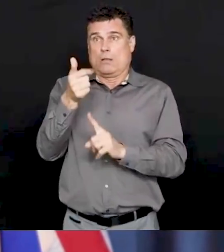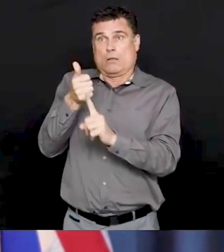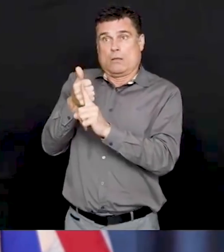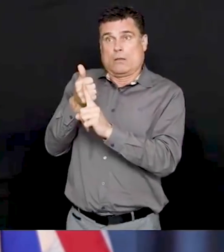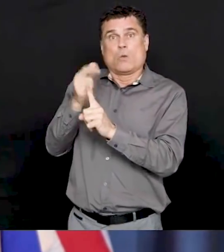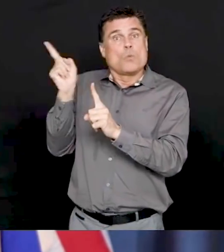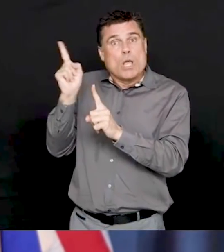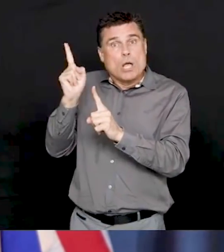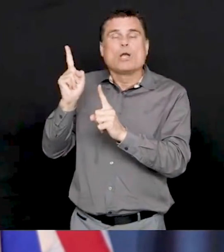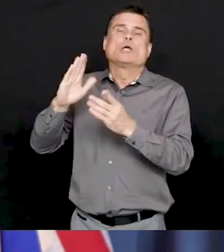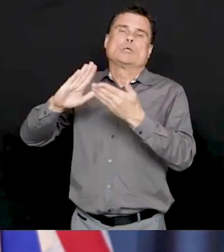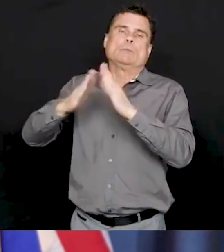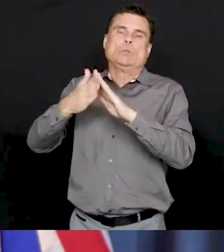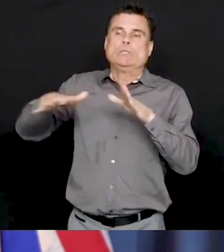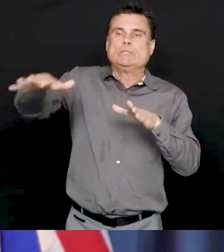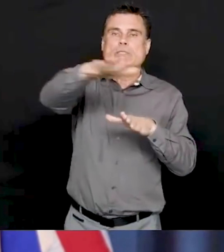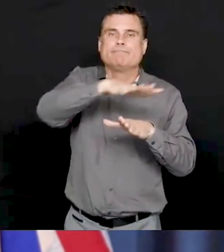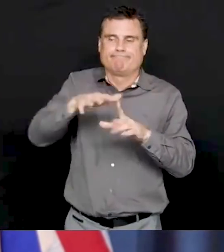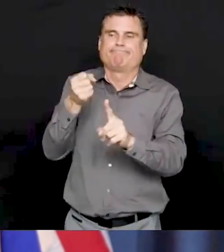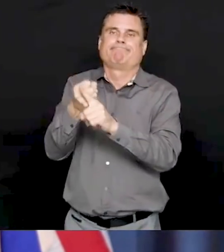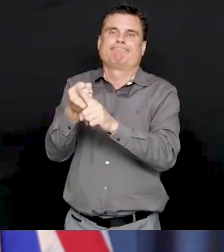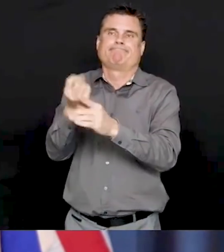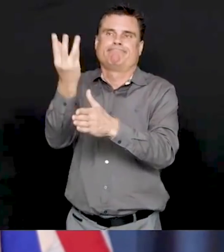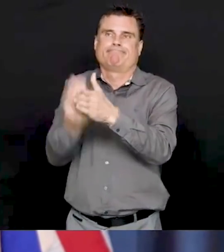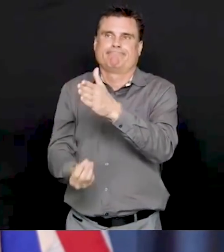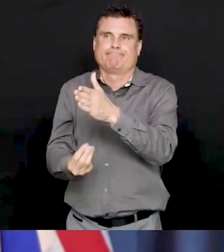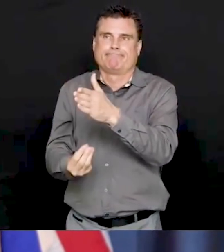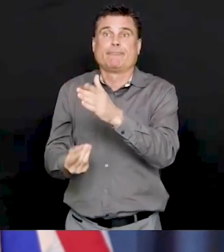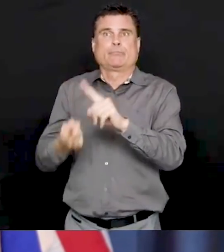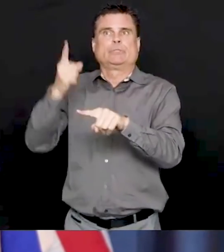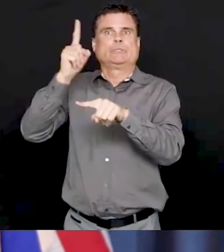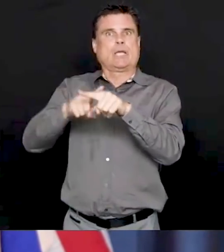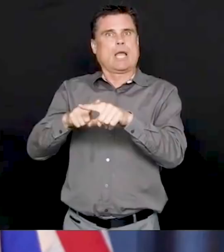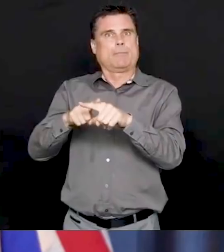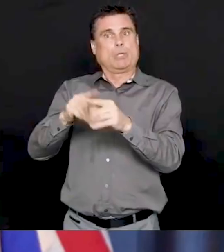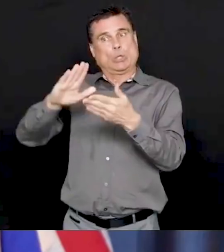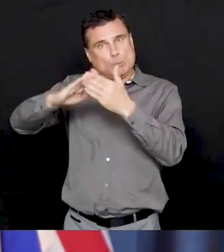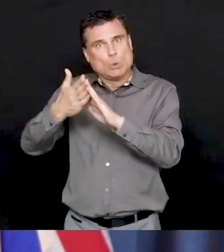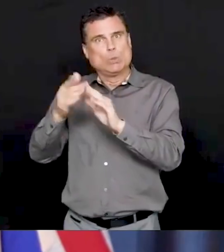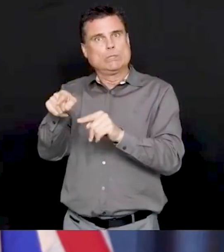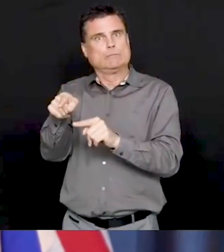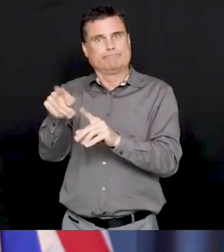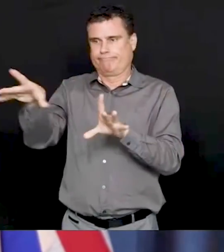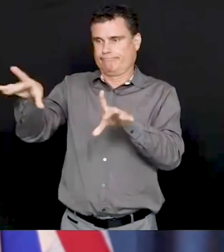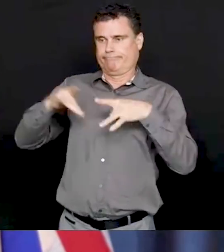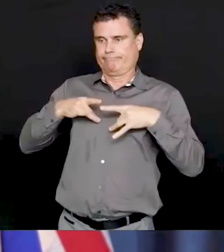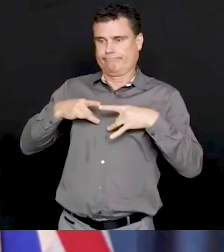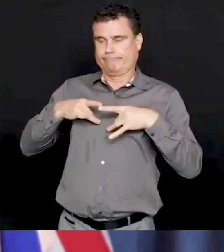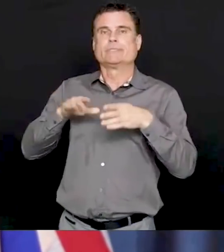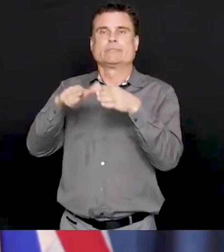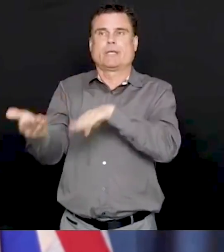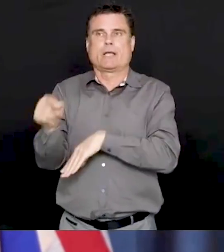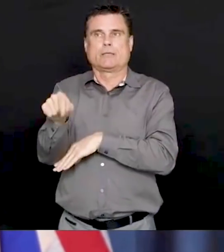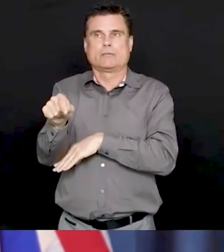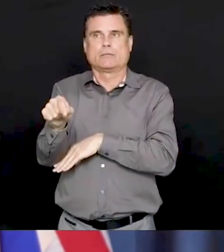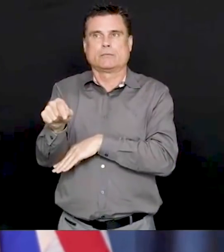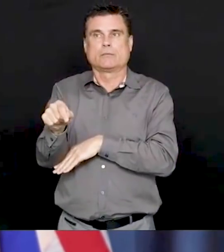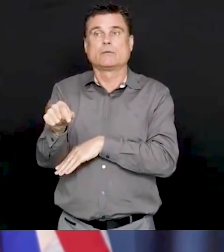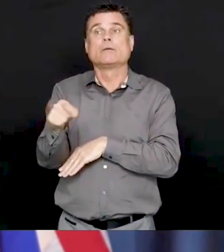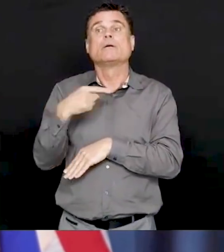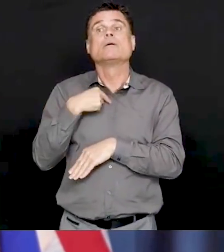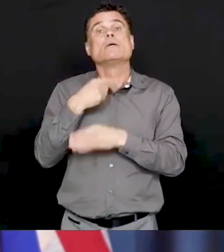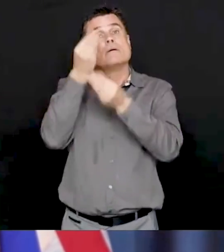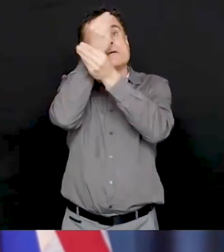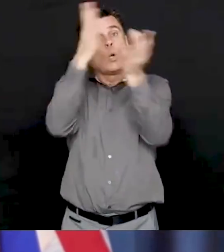privacy considerations, however, I will not be releasing the identity of this individual or any further information on this